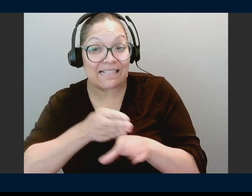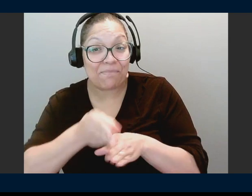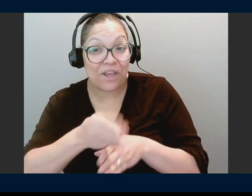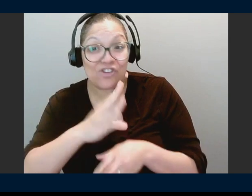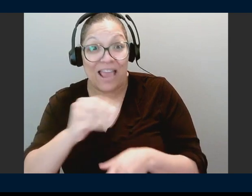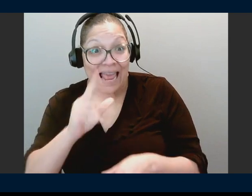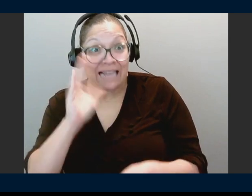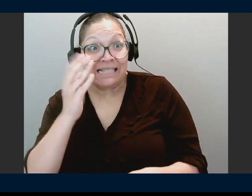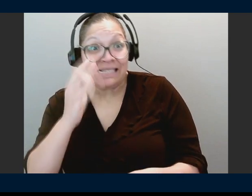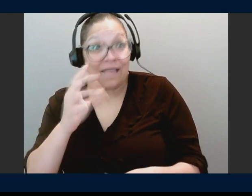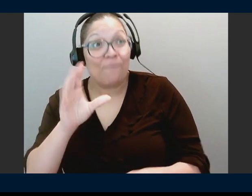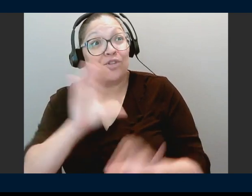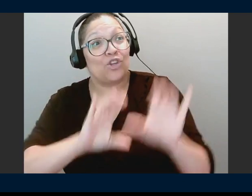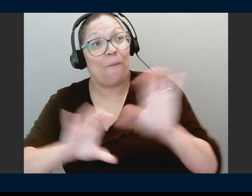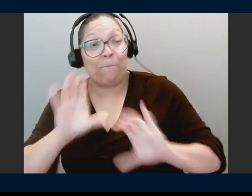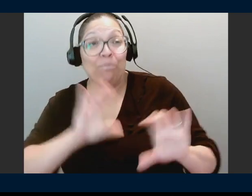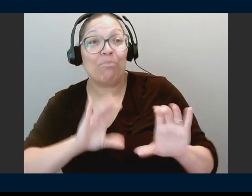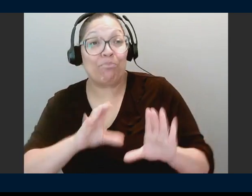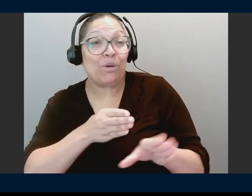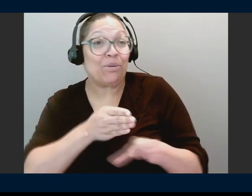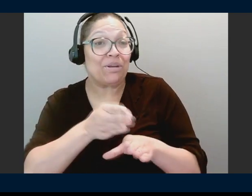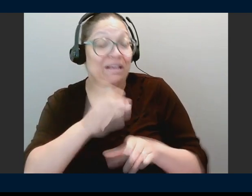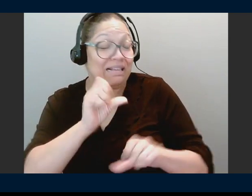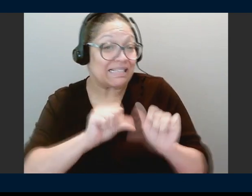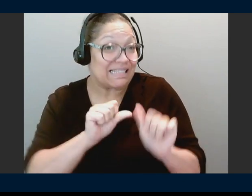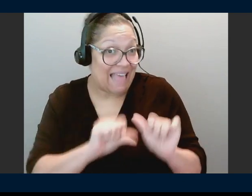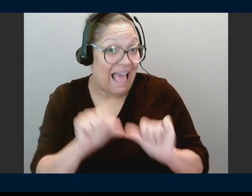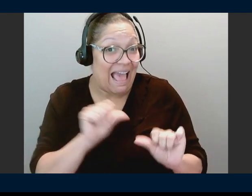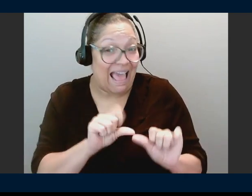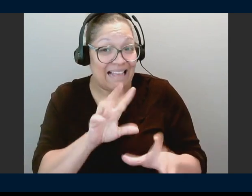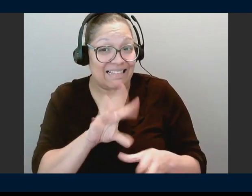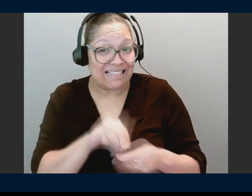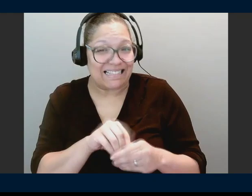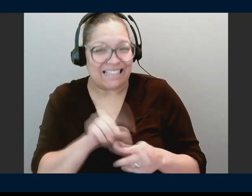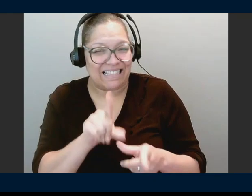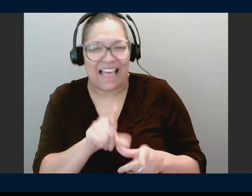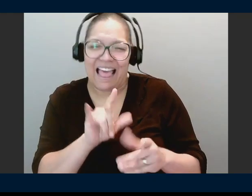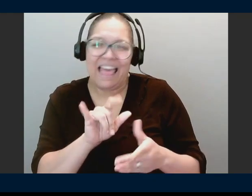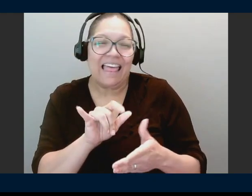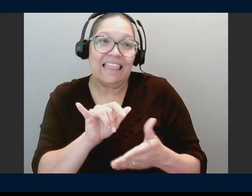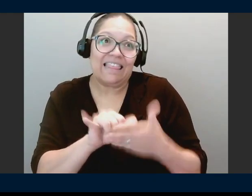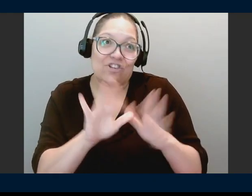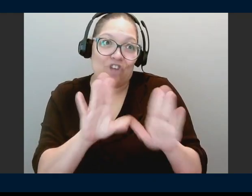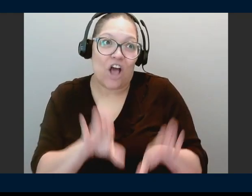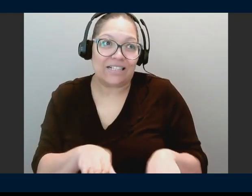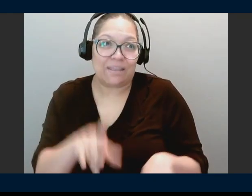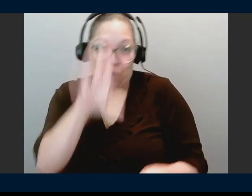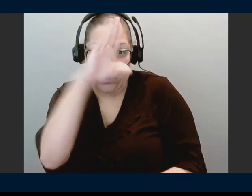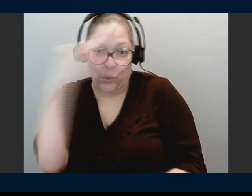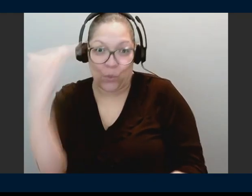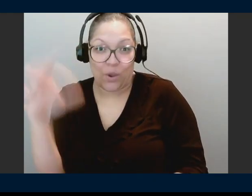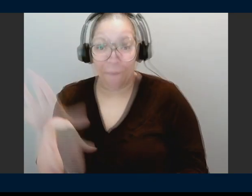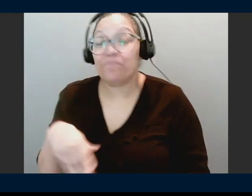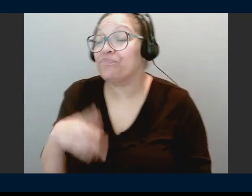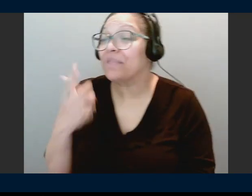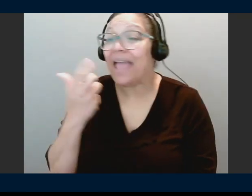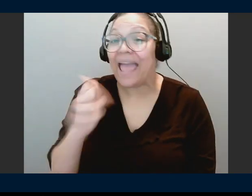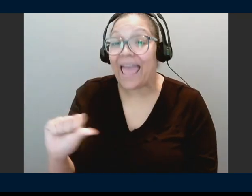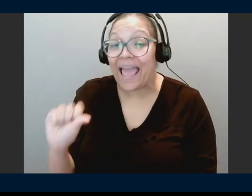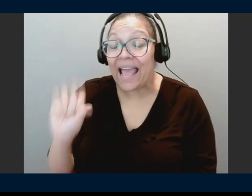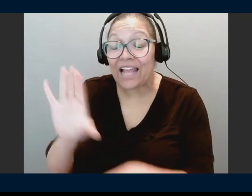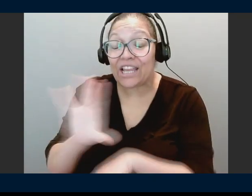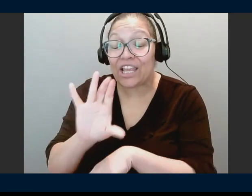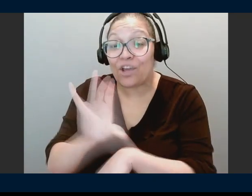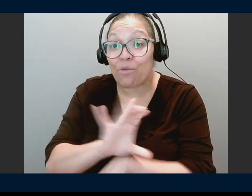here, and that's awesome. So I'm glad that's the case. Great combination. Woo. Any computer scientists, others in the room?